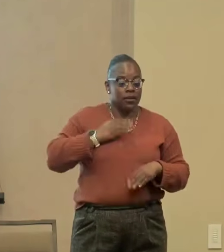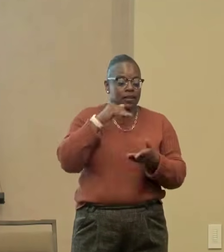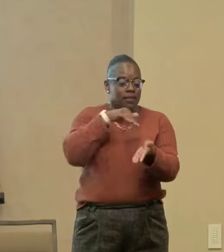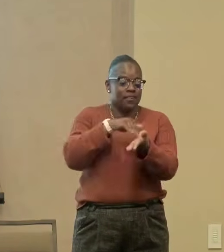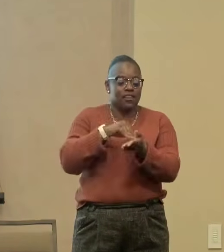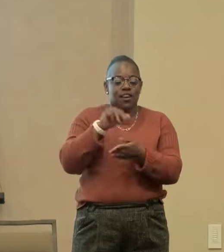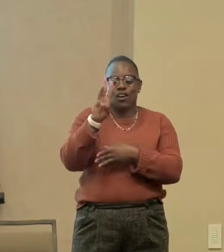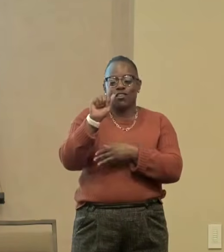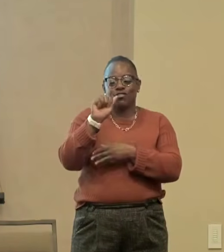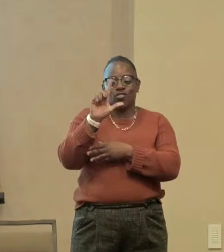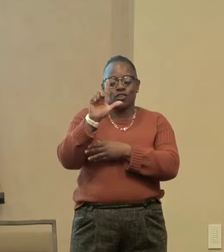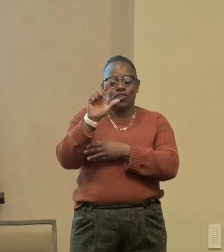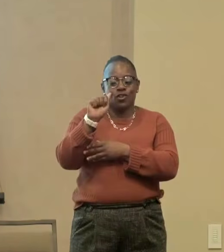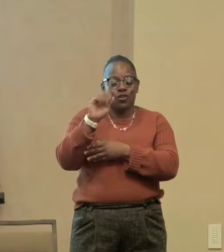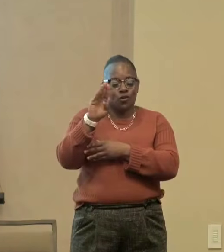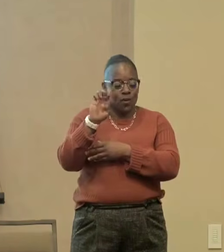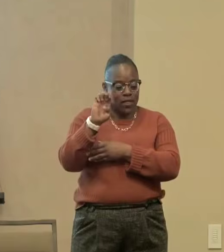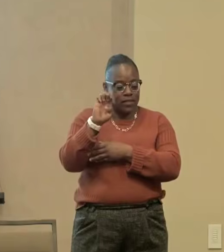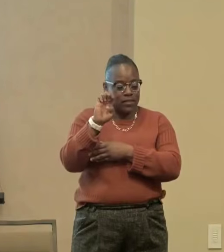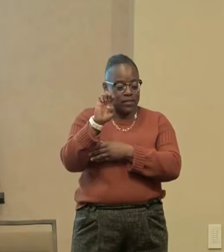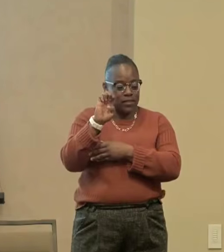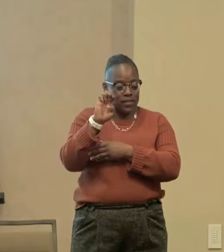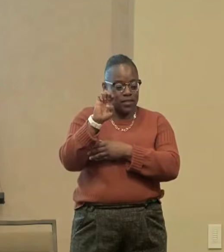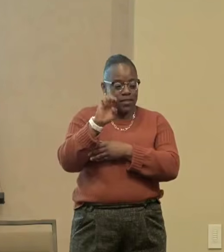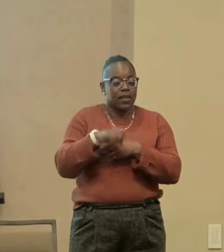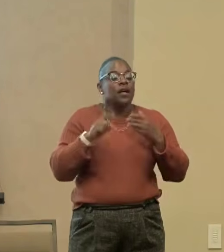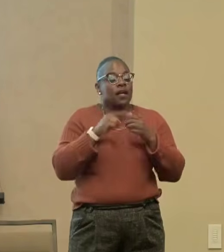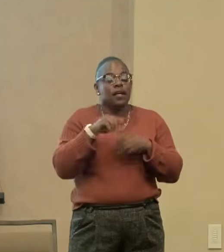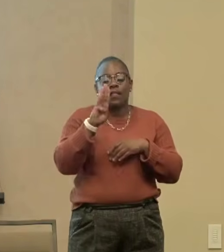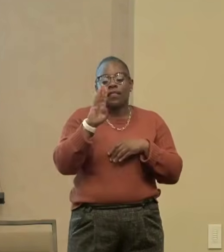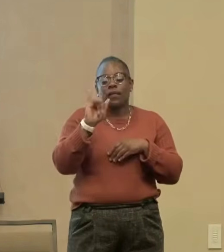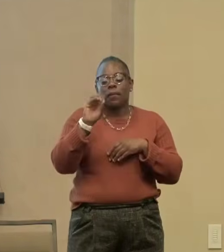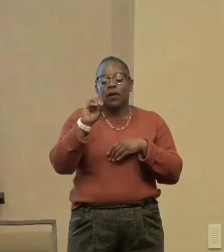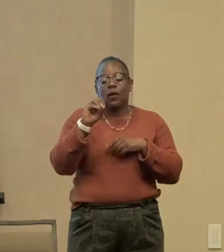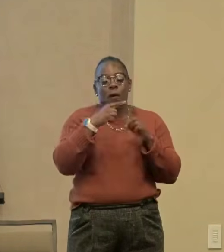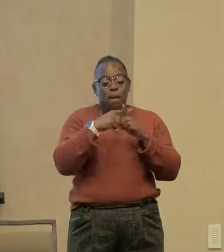Wallace, who will be speaking on the emergent biomarkers of SLE.